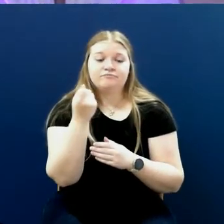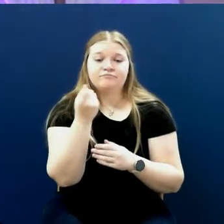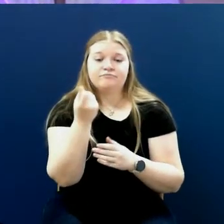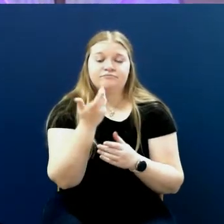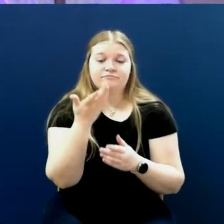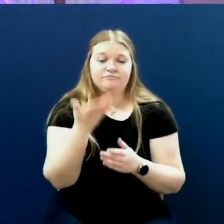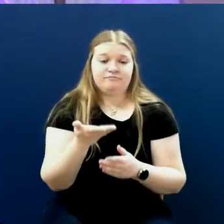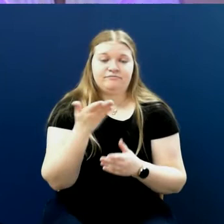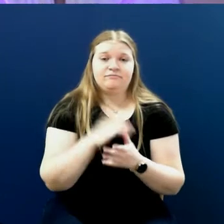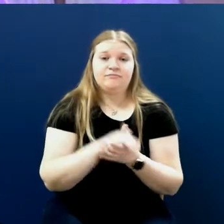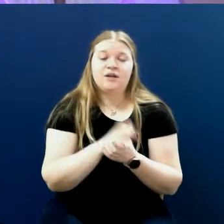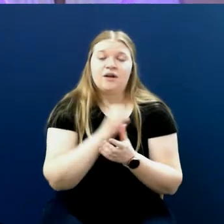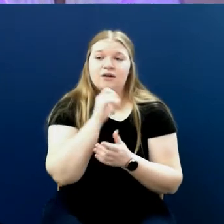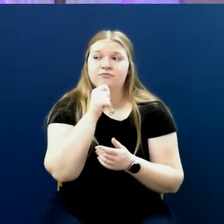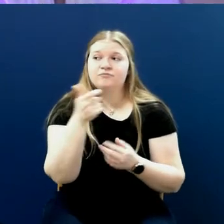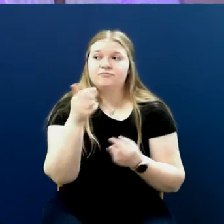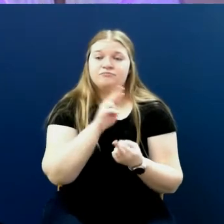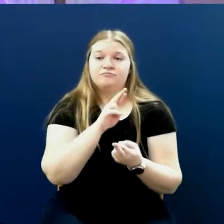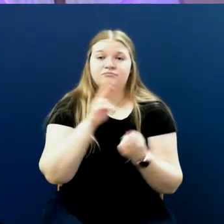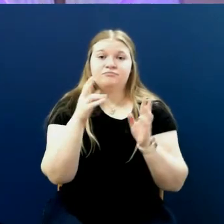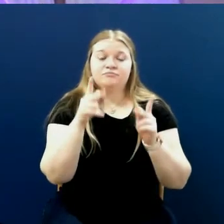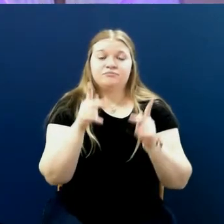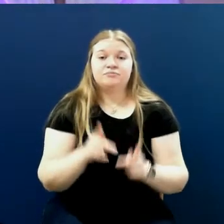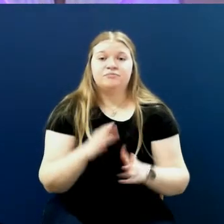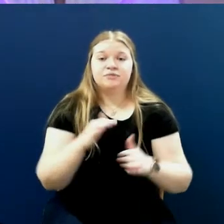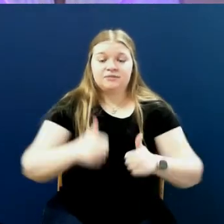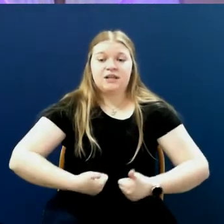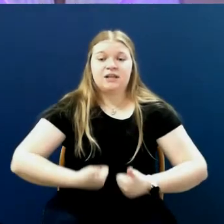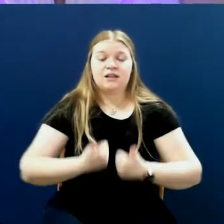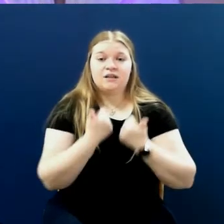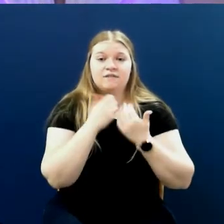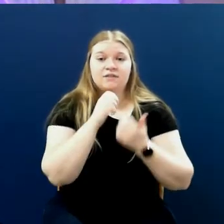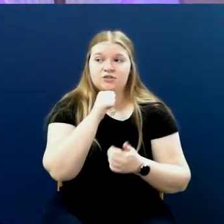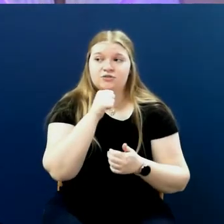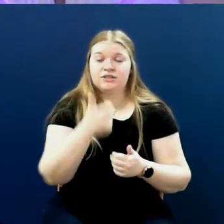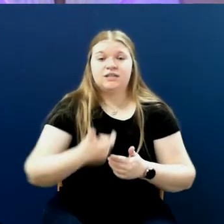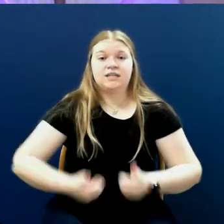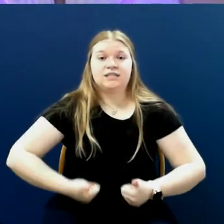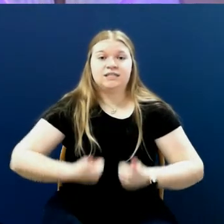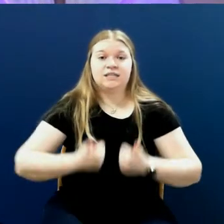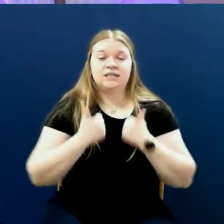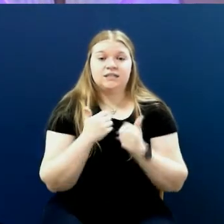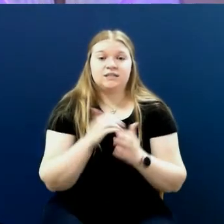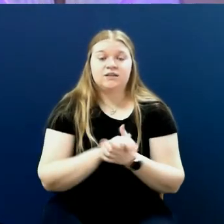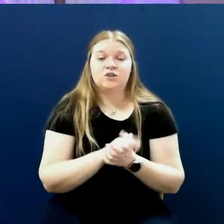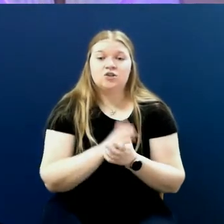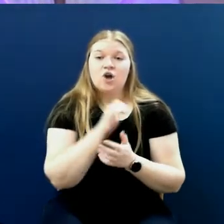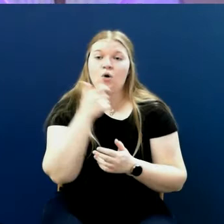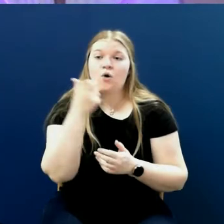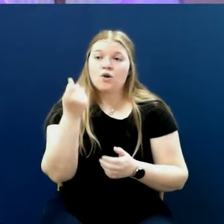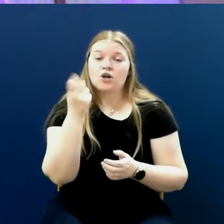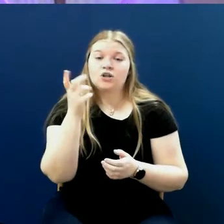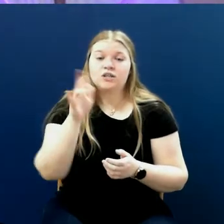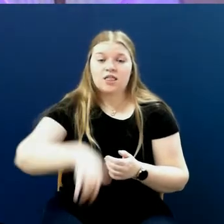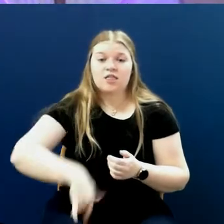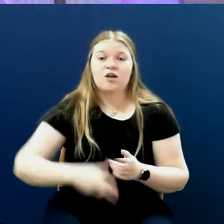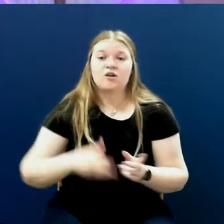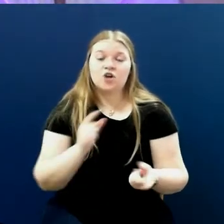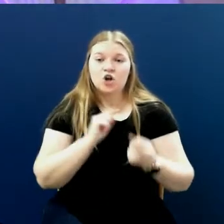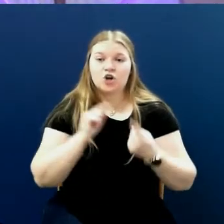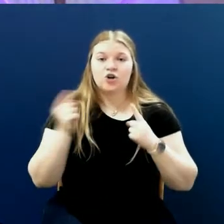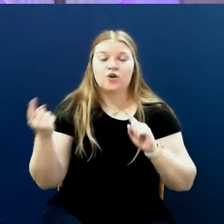the unrepentant person is living life as if you didn't exist. Don't hold on to that hurt or that